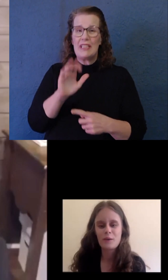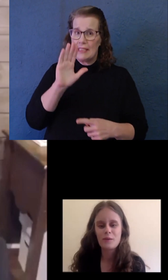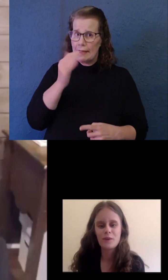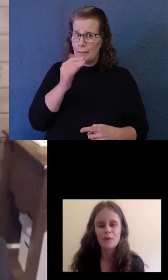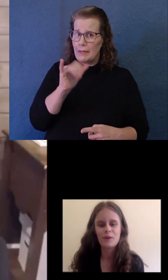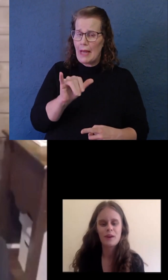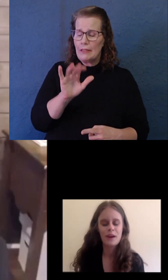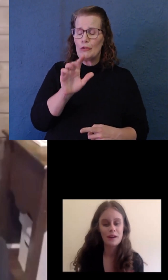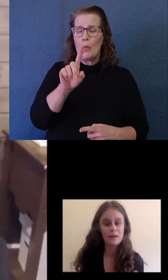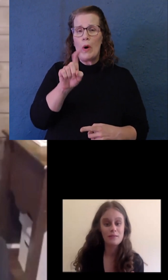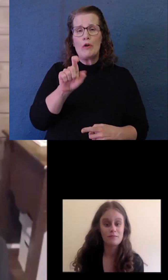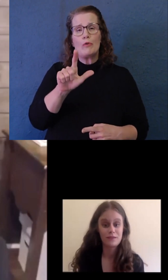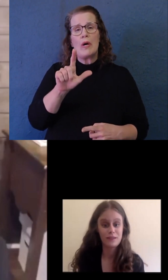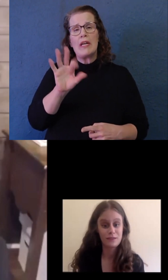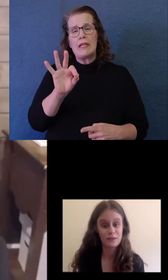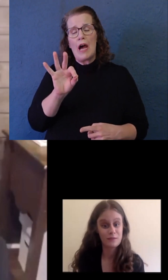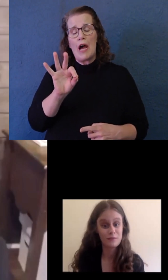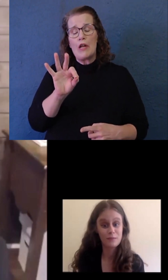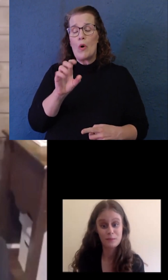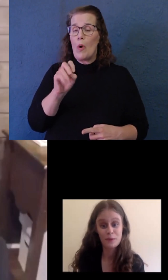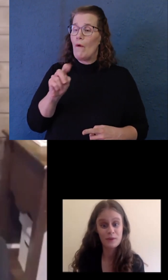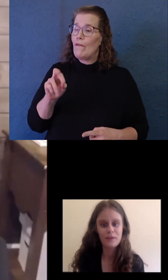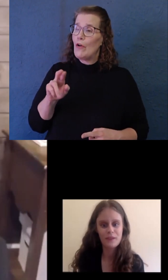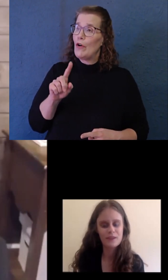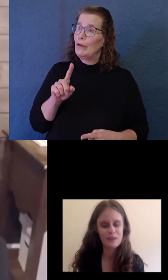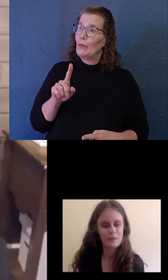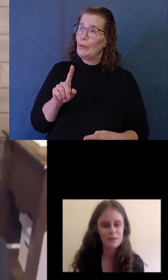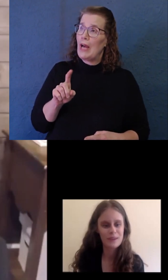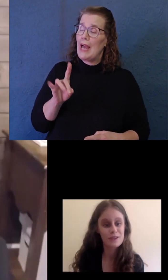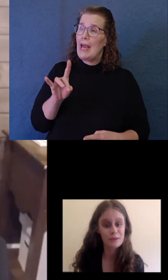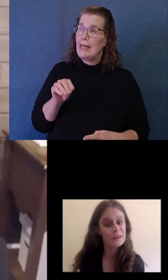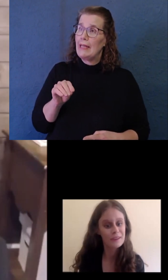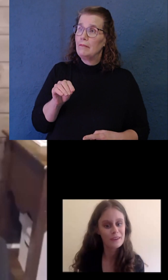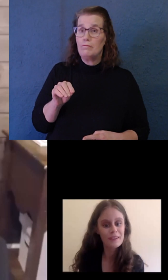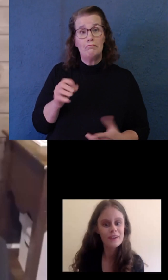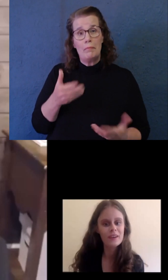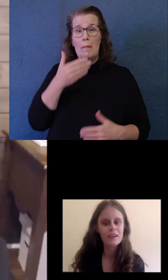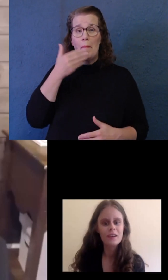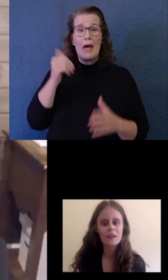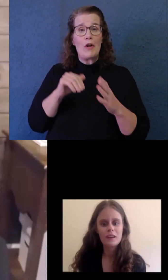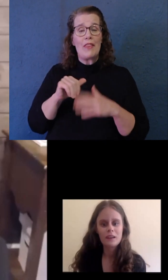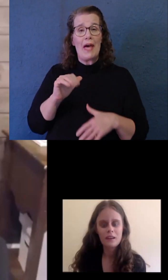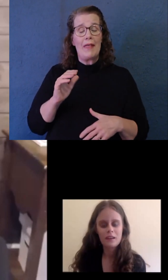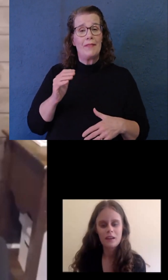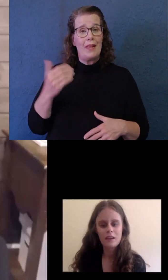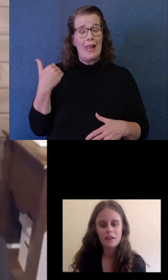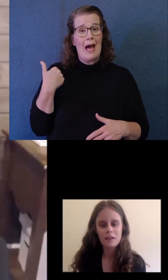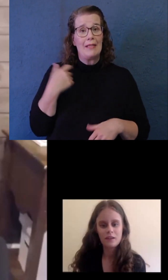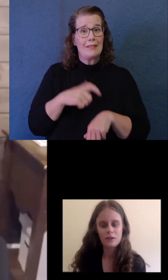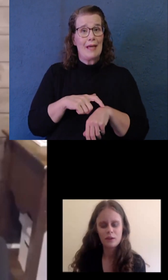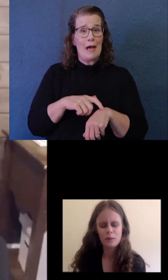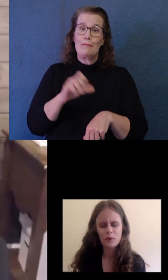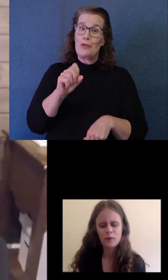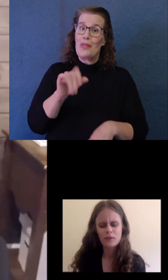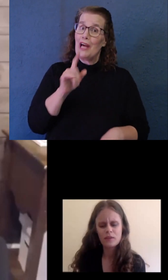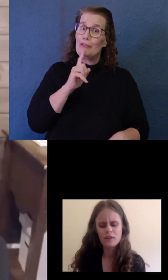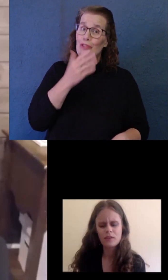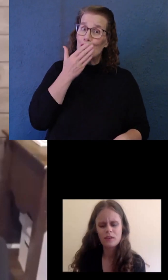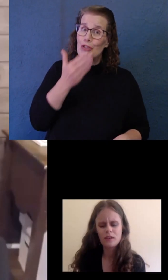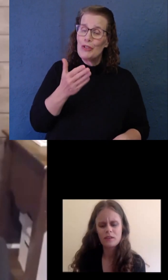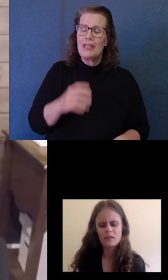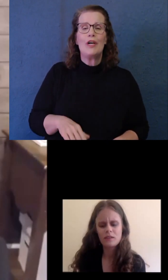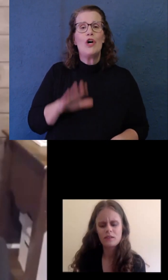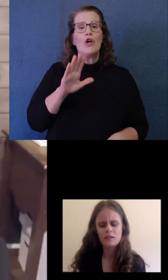129 over 80. It's actually better than last time, so that's really good. And then your